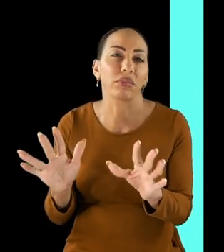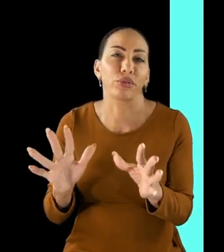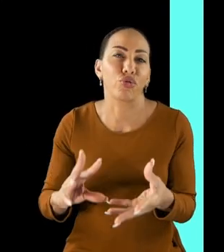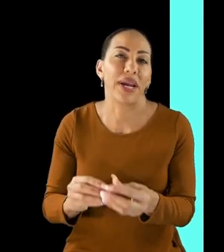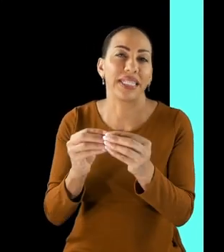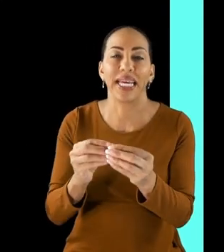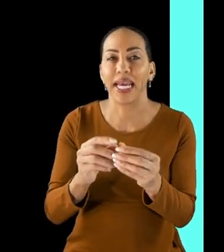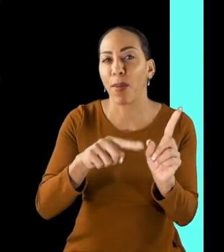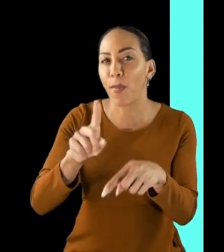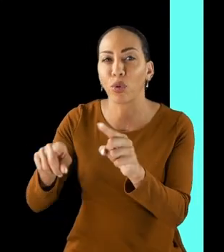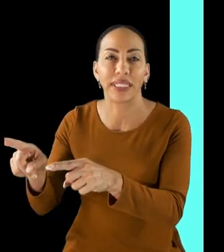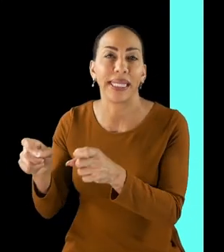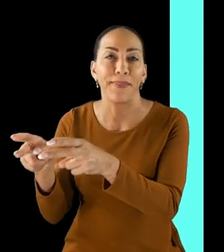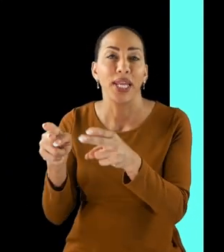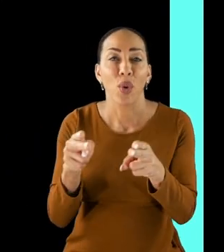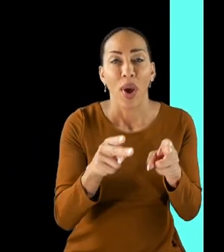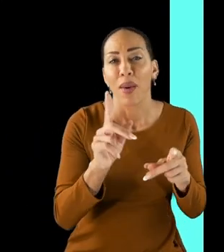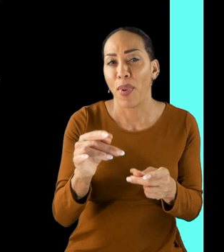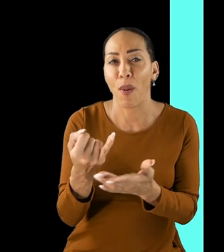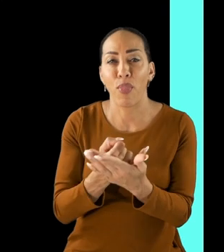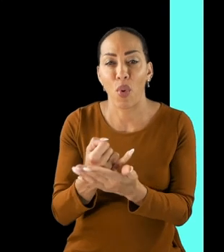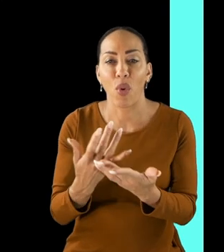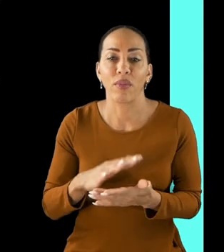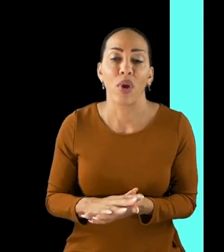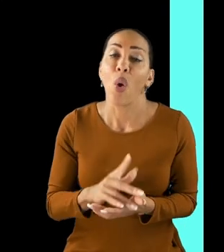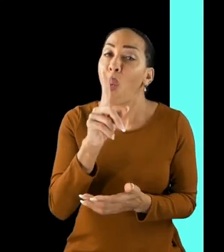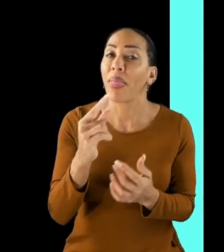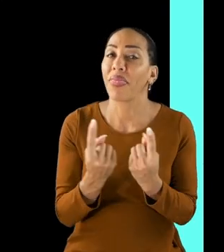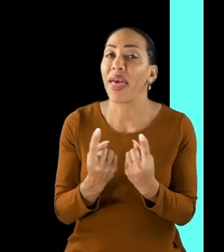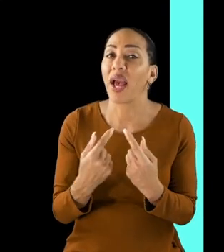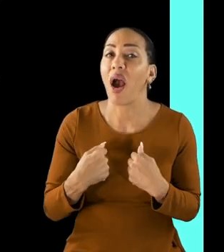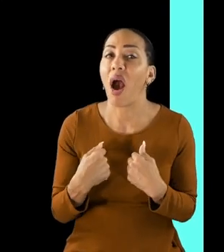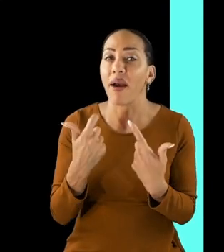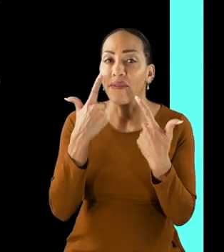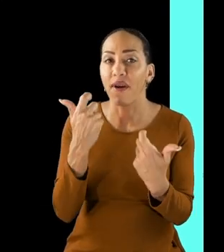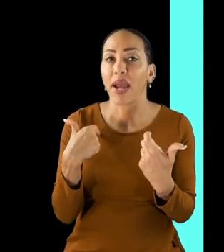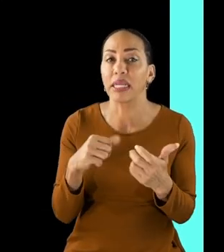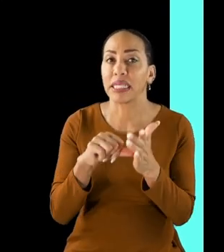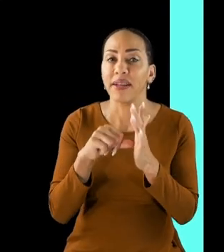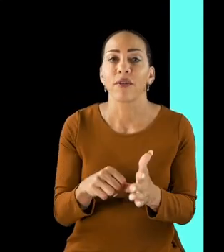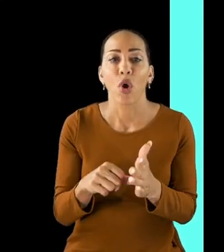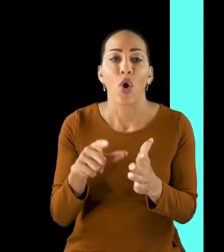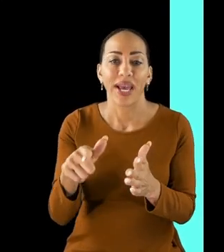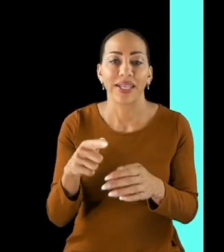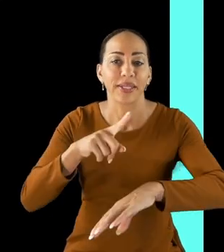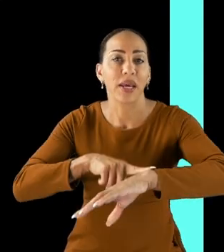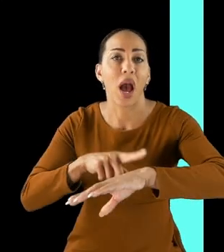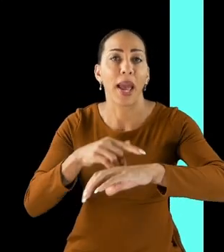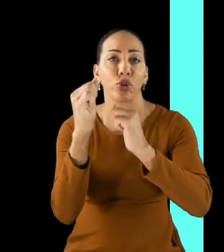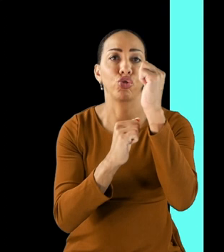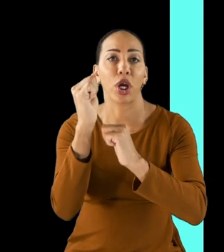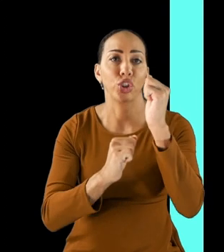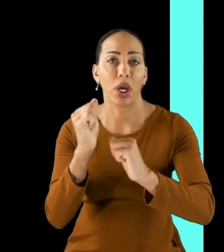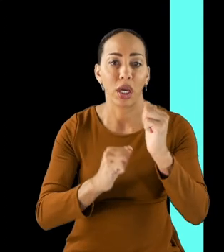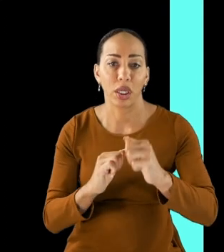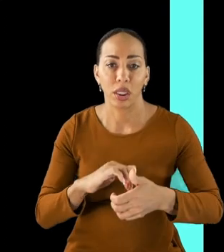multimediums. As a performer, one of the things that I find very difficult is the timing pressures of pre-structured content, that I can't simply